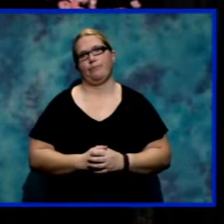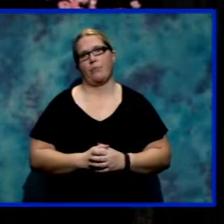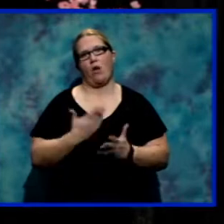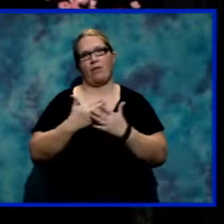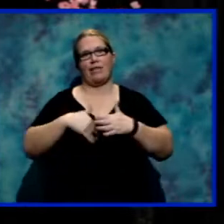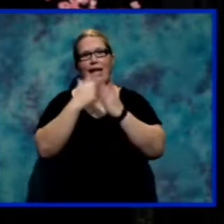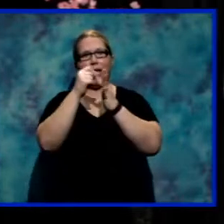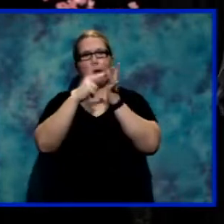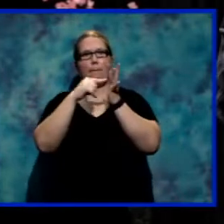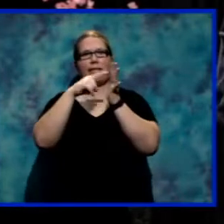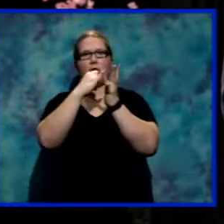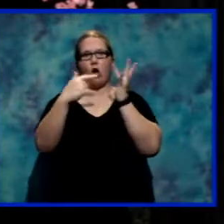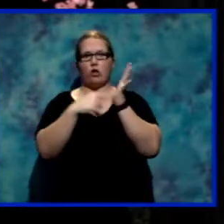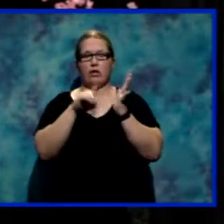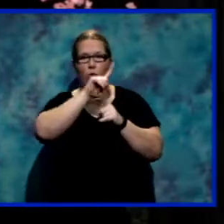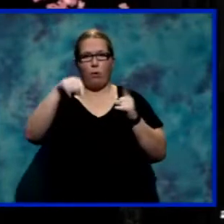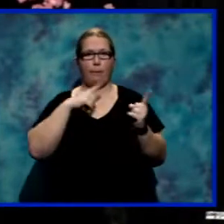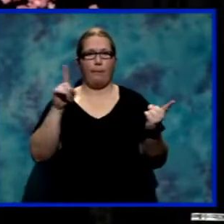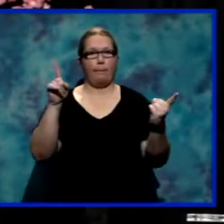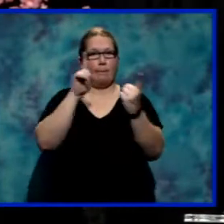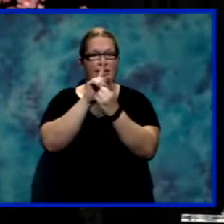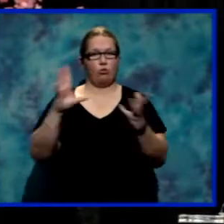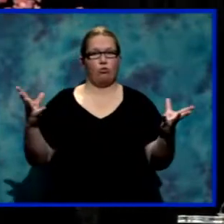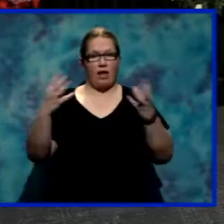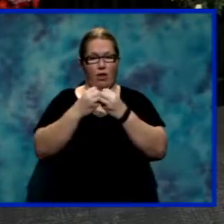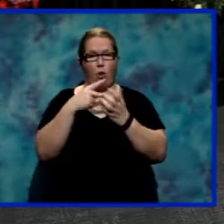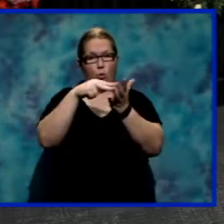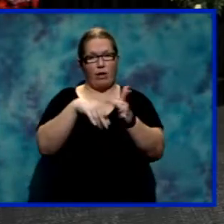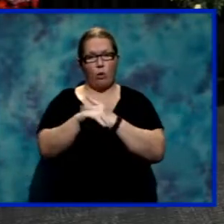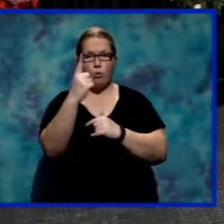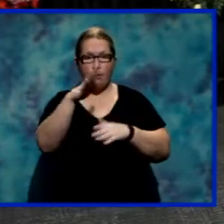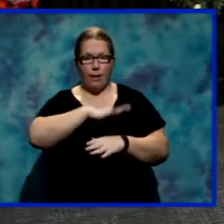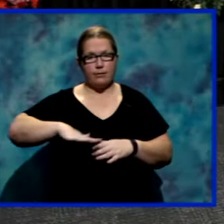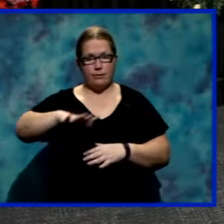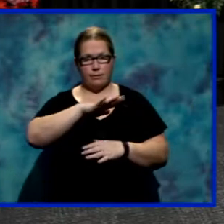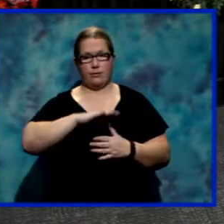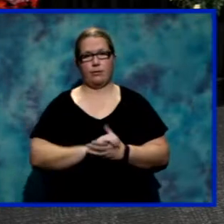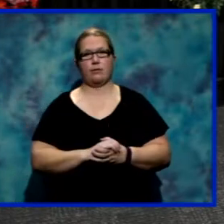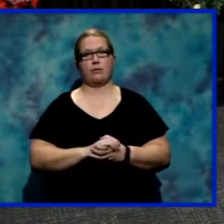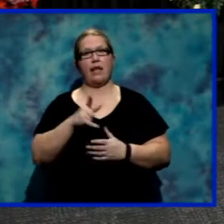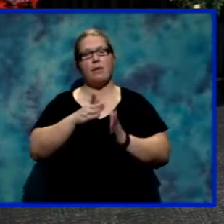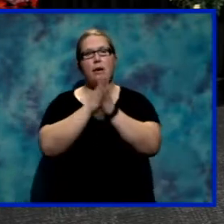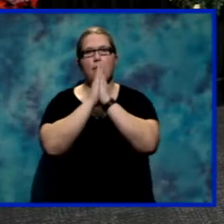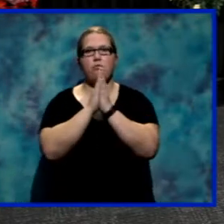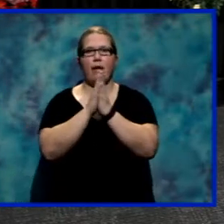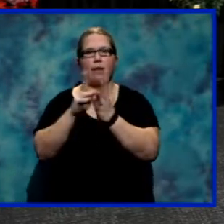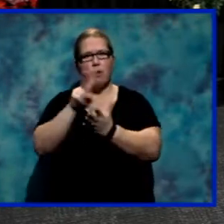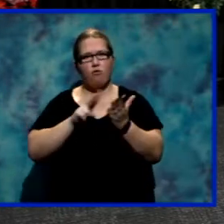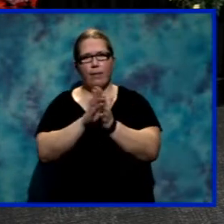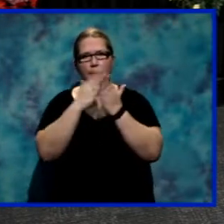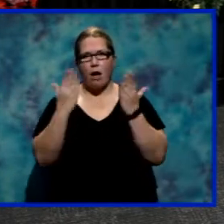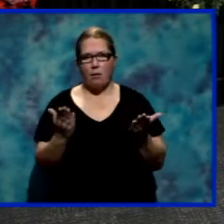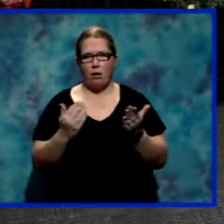day of Pentecost, all the believers were meeting together, waiting in one place. They'd been praying, they'd been reading the Bible, they'd